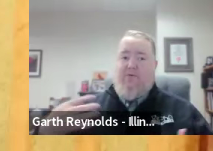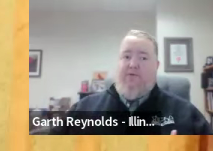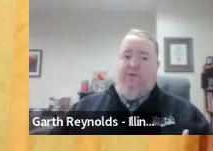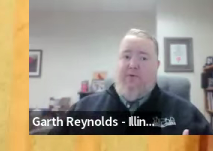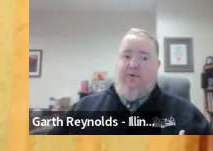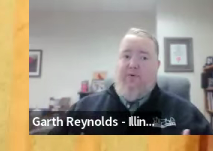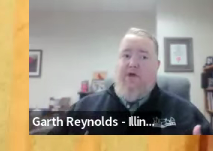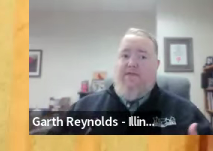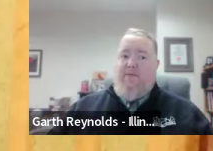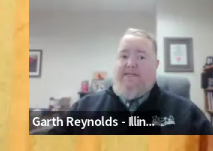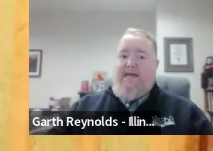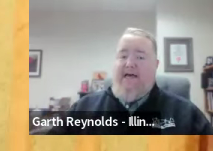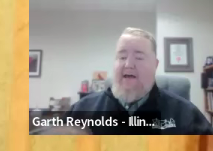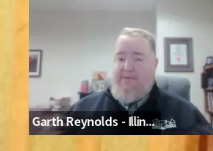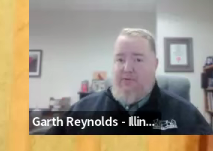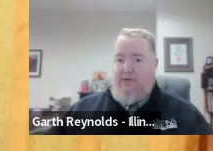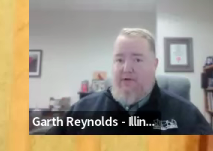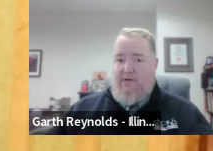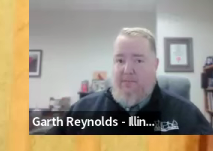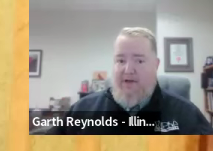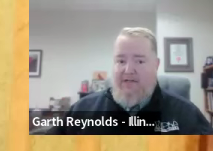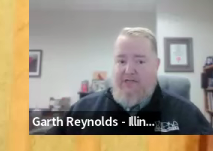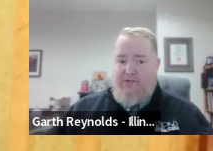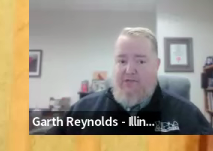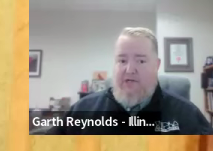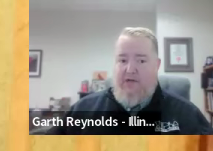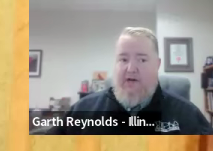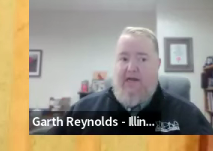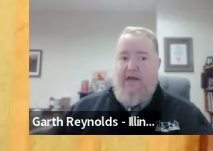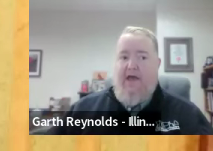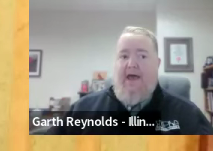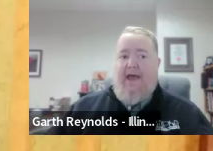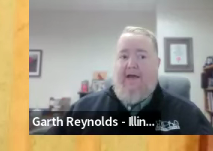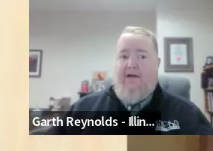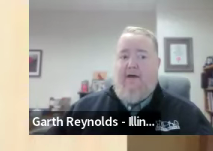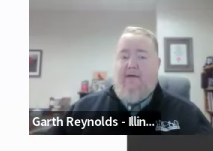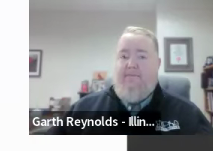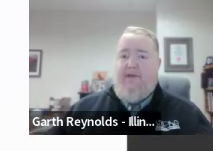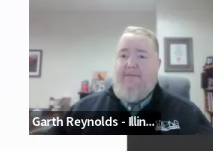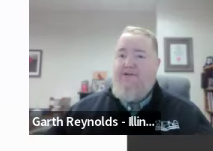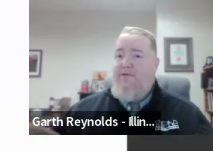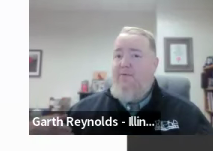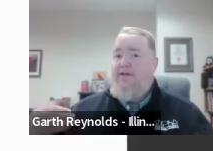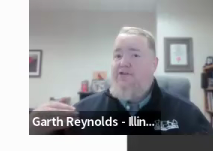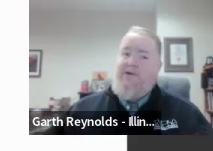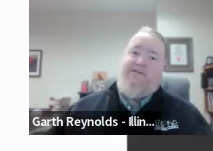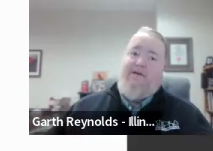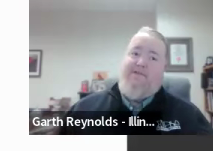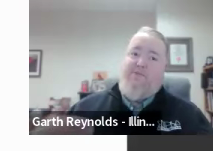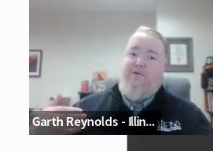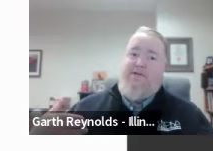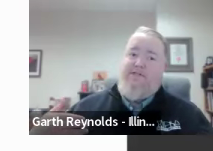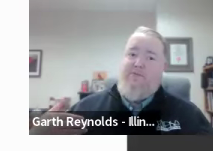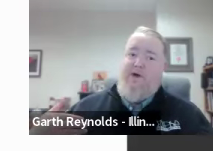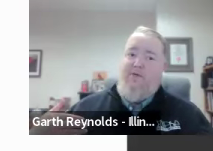as we go through, that we take time to process through security and make sure that we enjoy